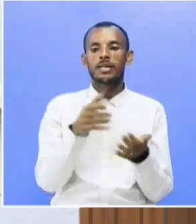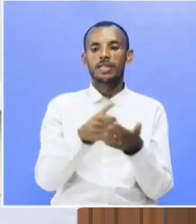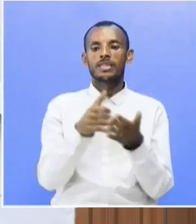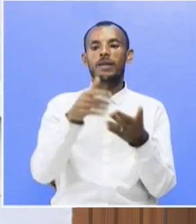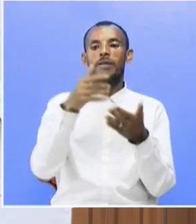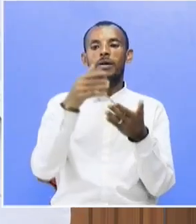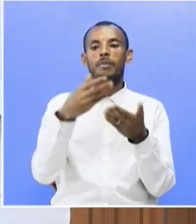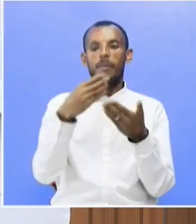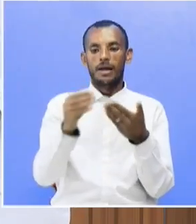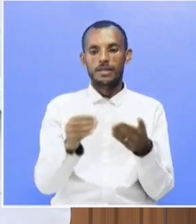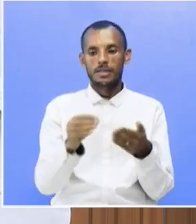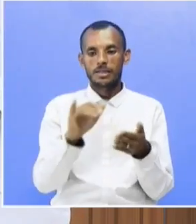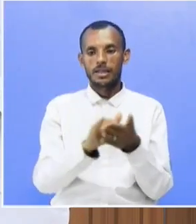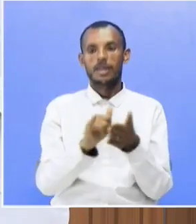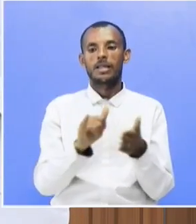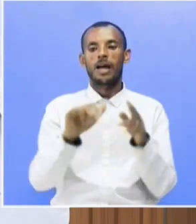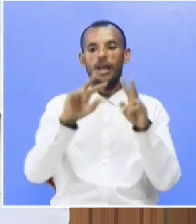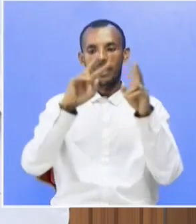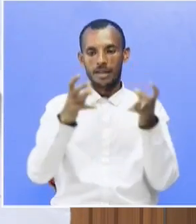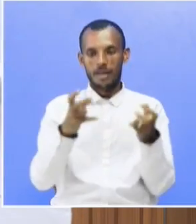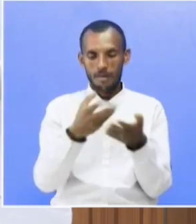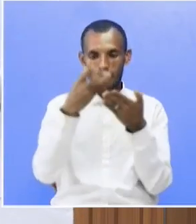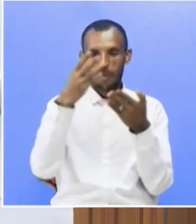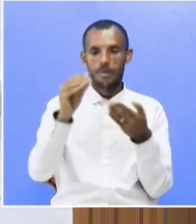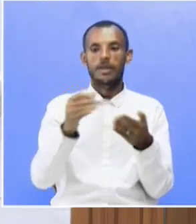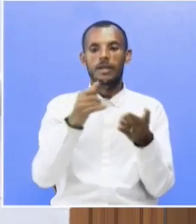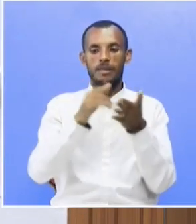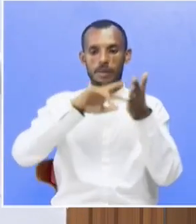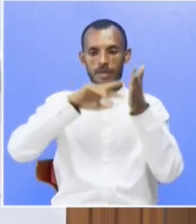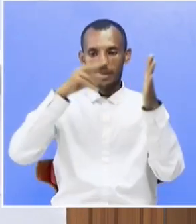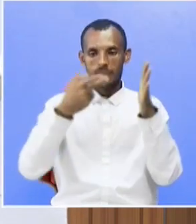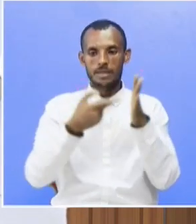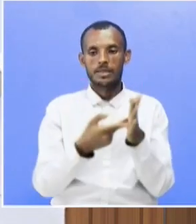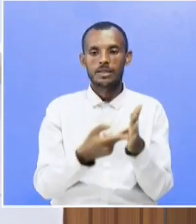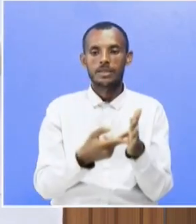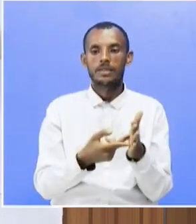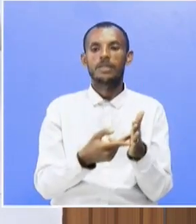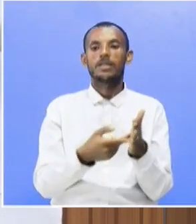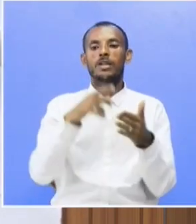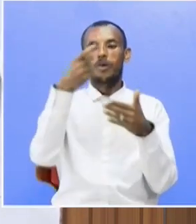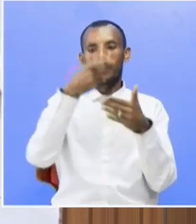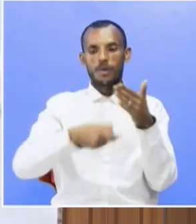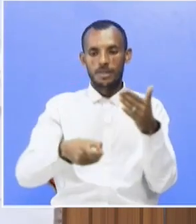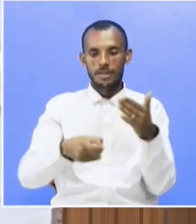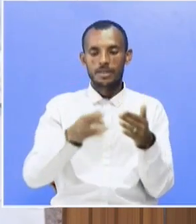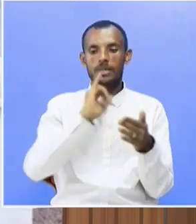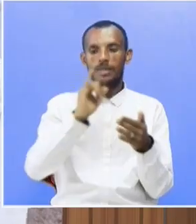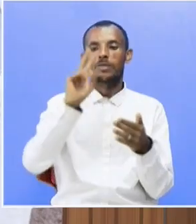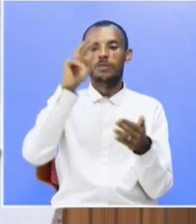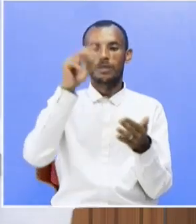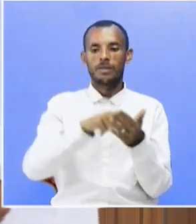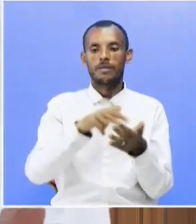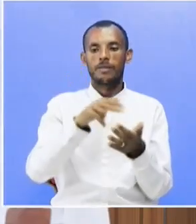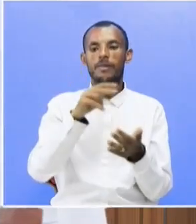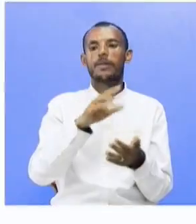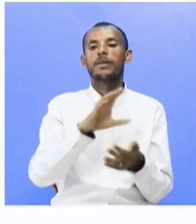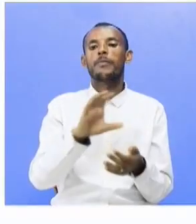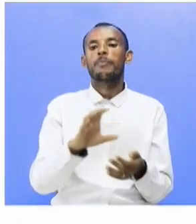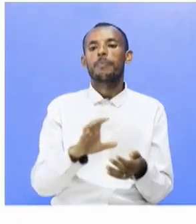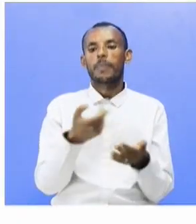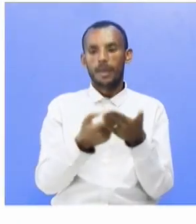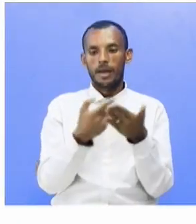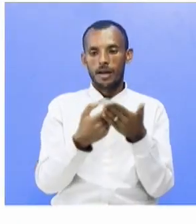at which an article is bought. Therefore, it is the original cost, or it is cost price. Therefore,